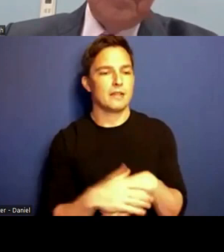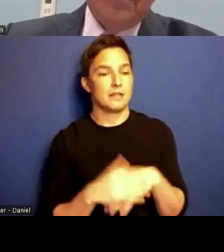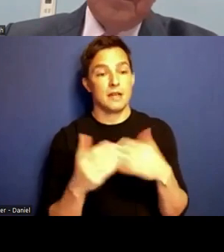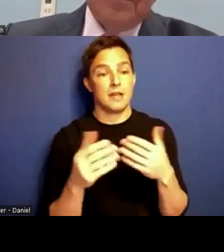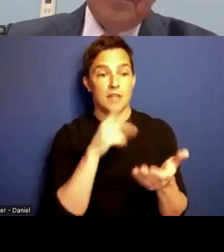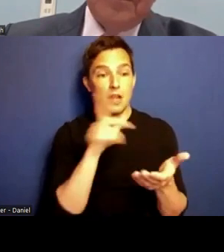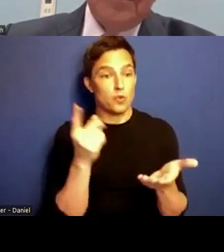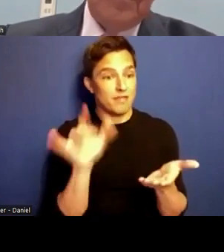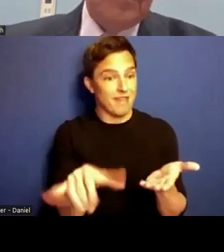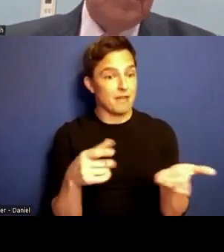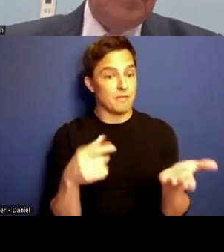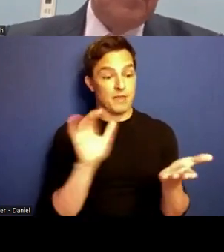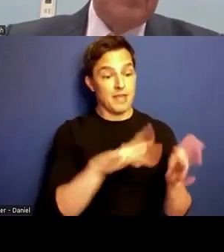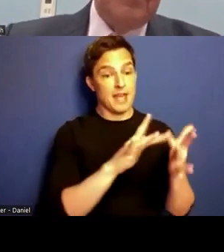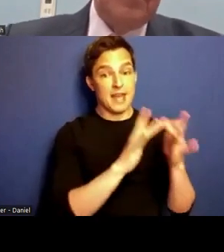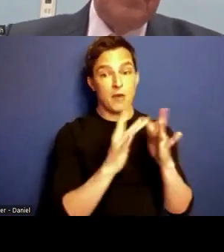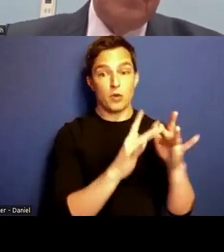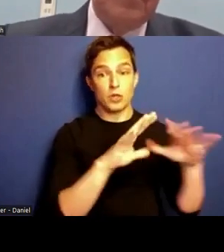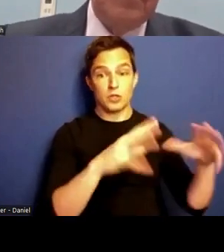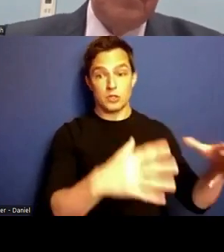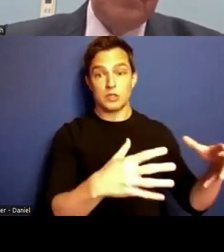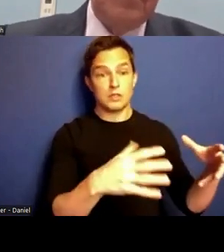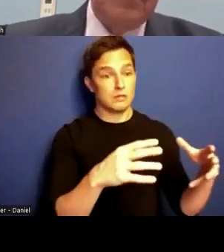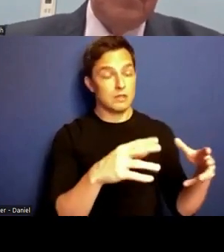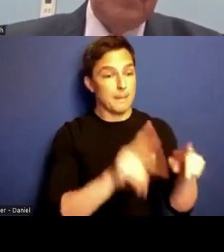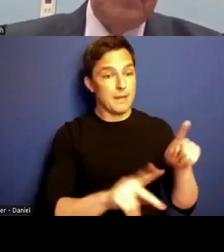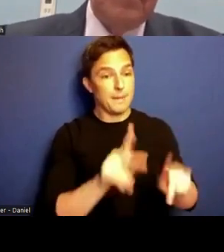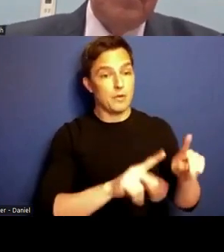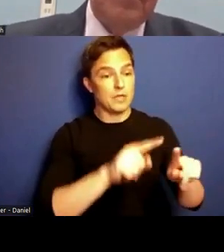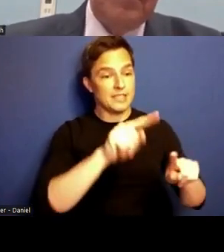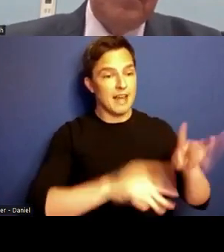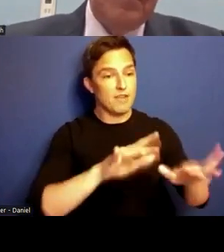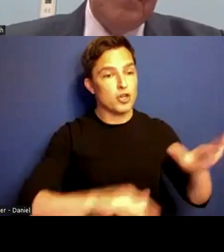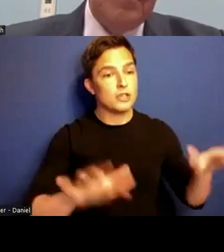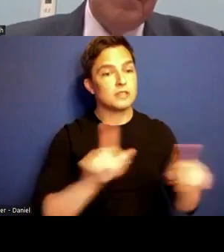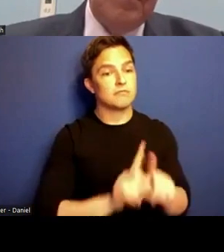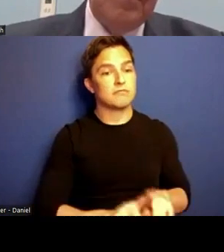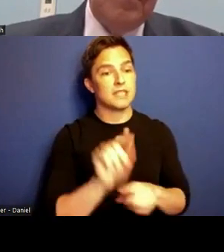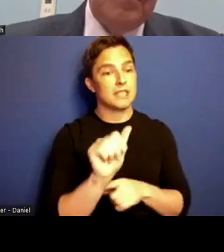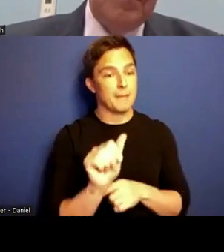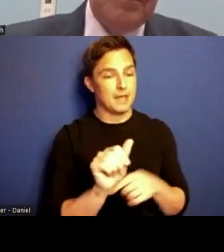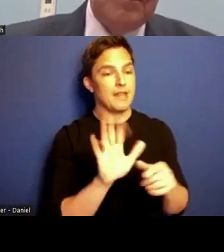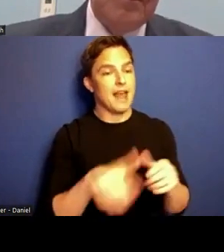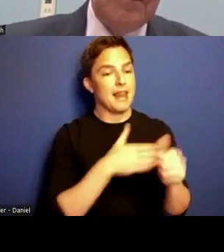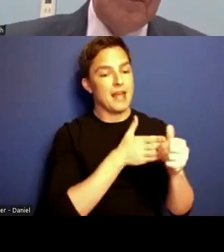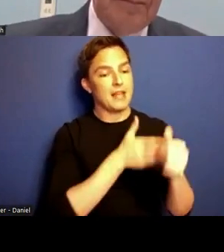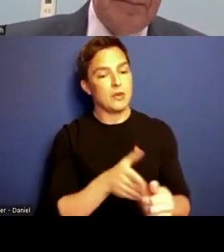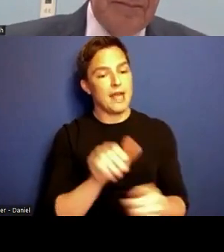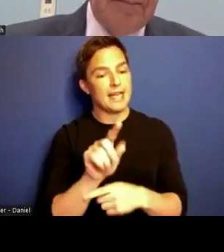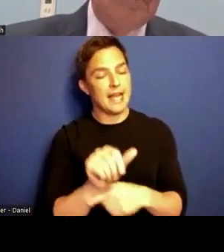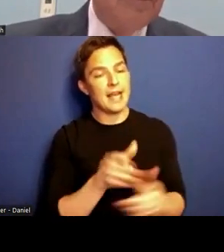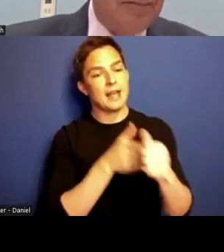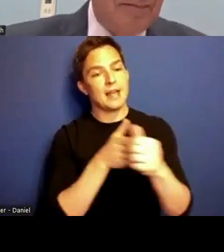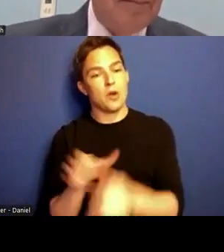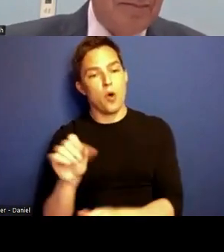only that, that network that we're talking about of people with diverse disabilities led to the ADA, it led to Olmstead,